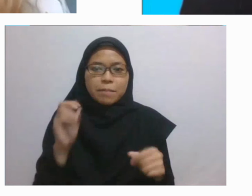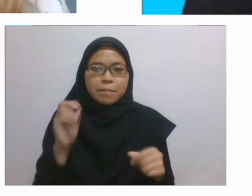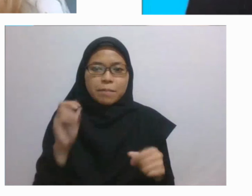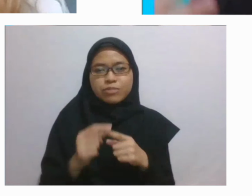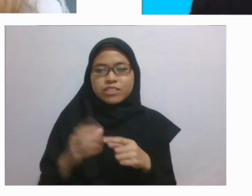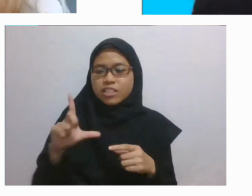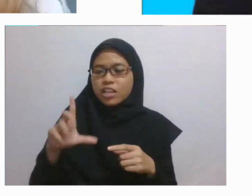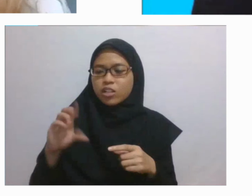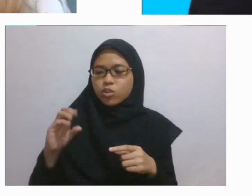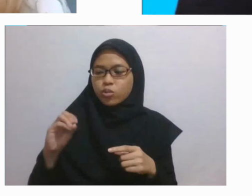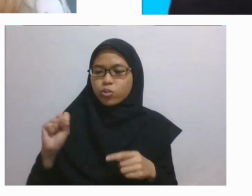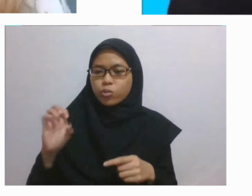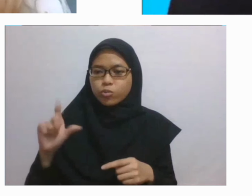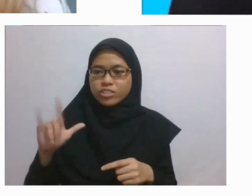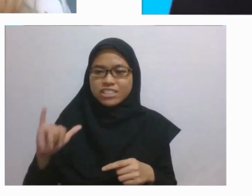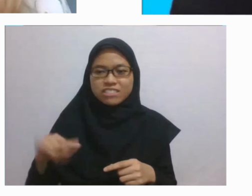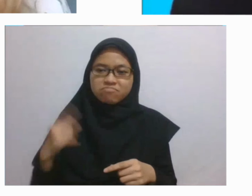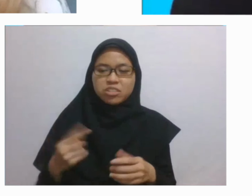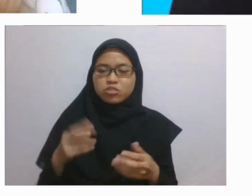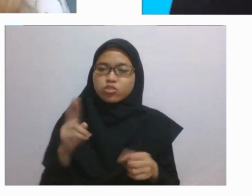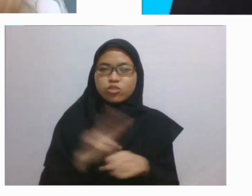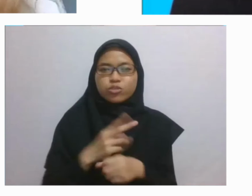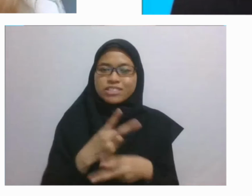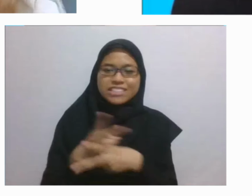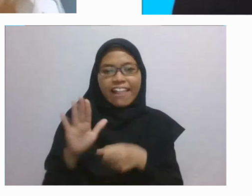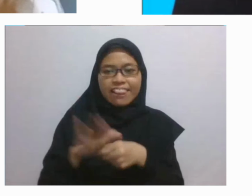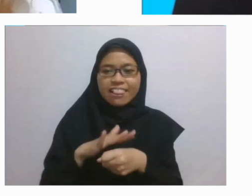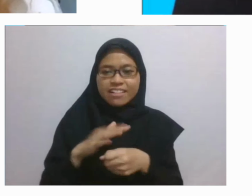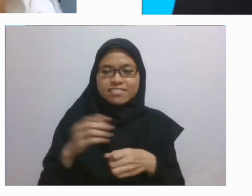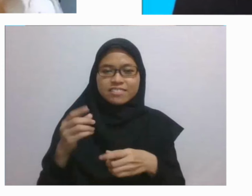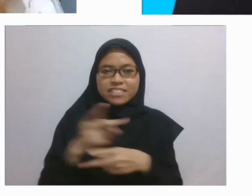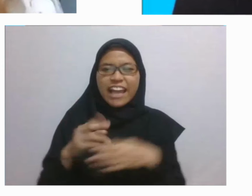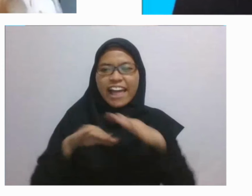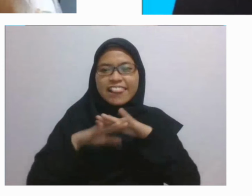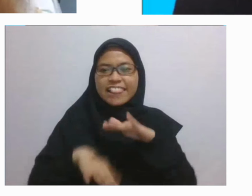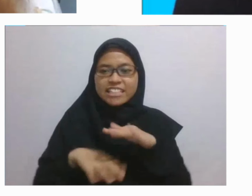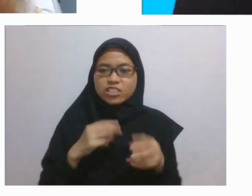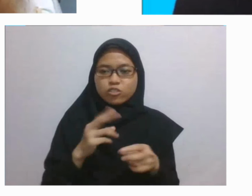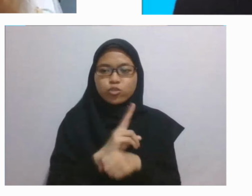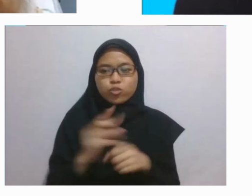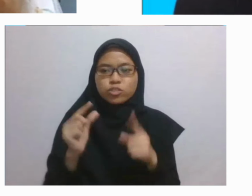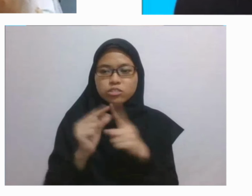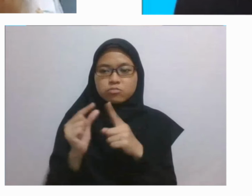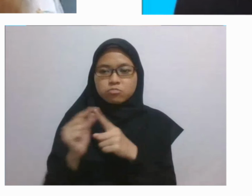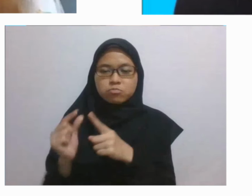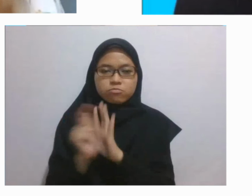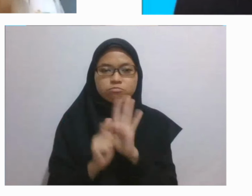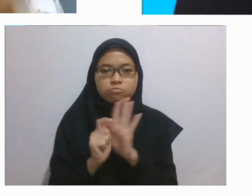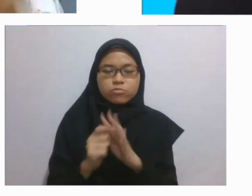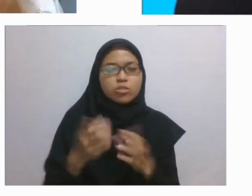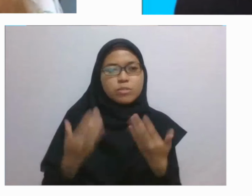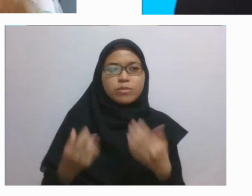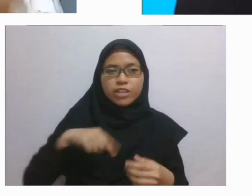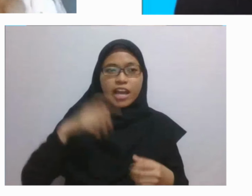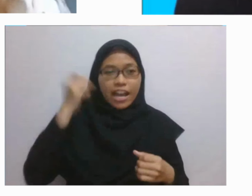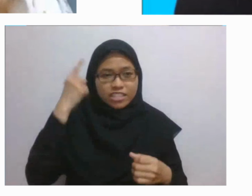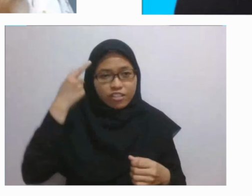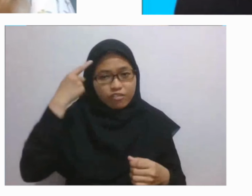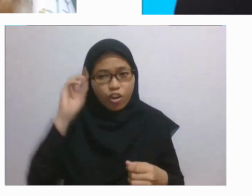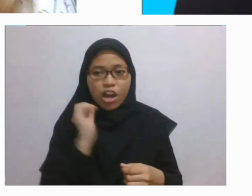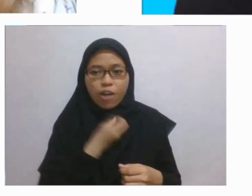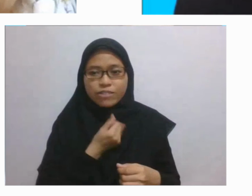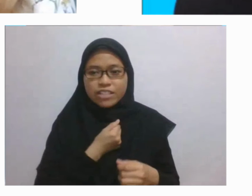So, you know, maybe to share some analytical tools so that we could sort of, you know, understand for ourselves whether some of these initiatives that are